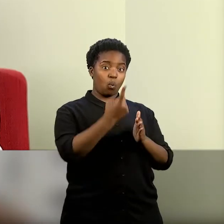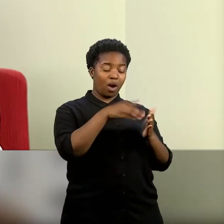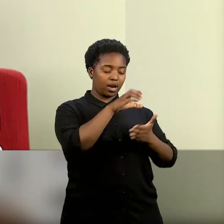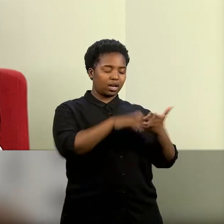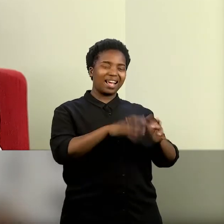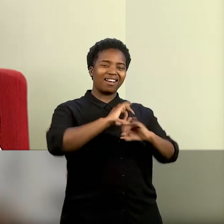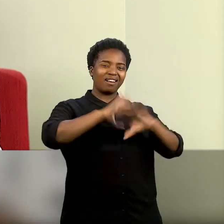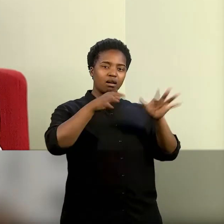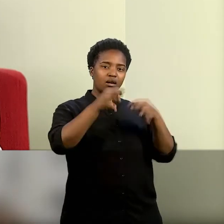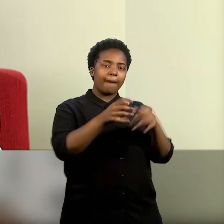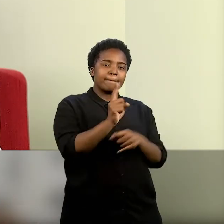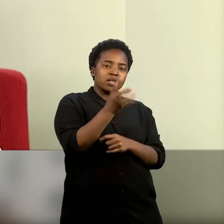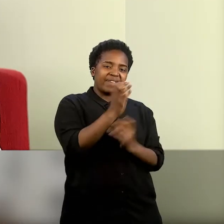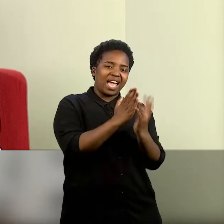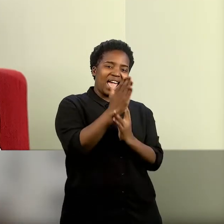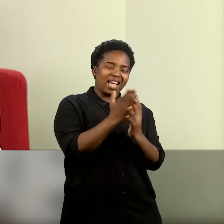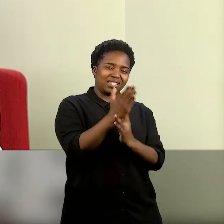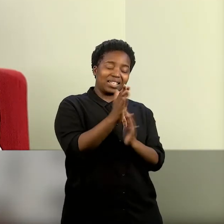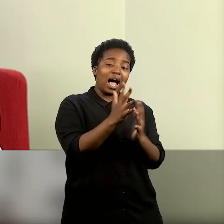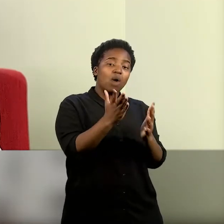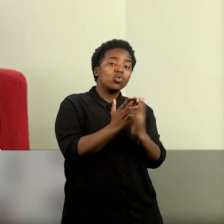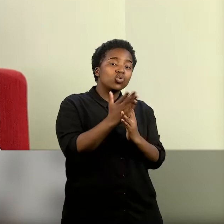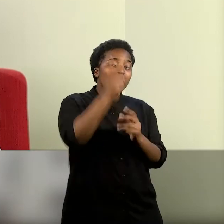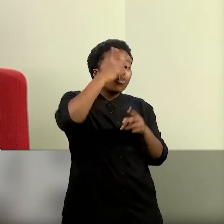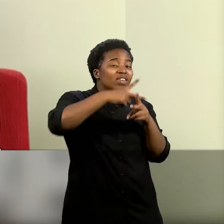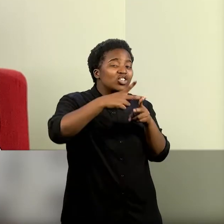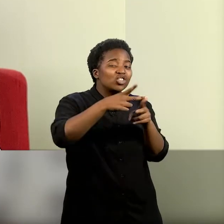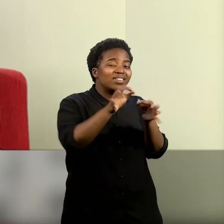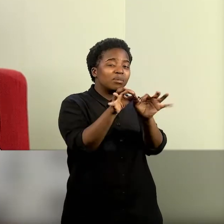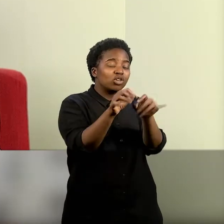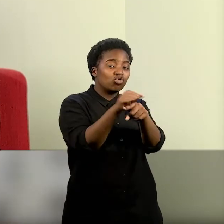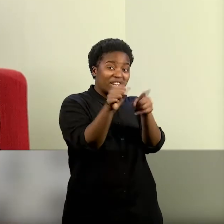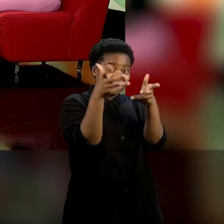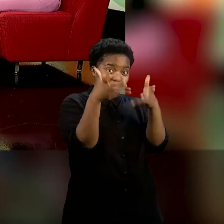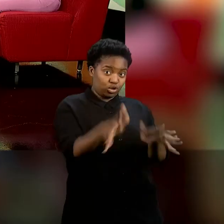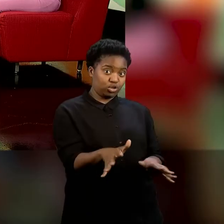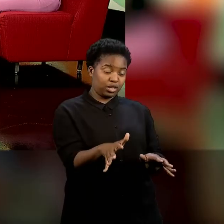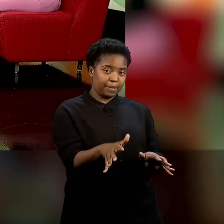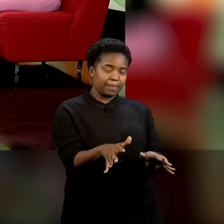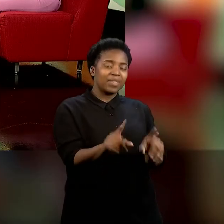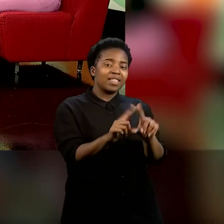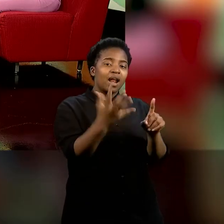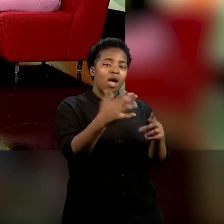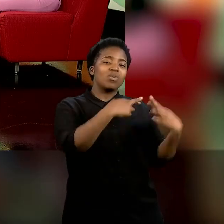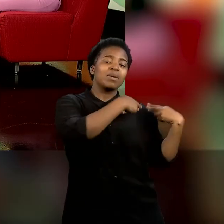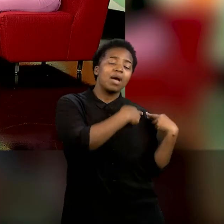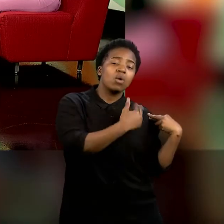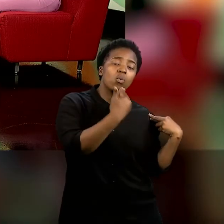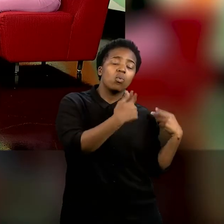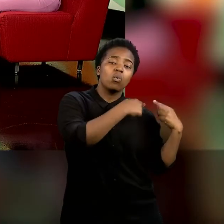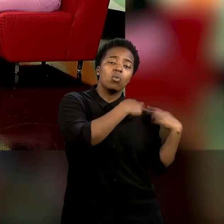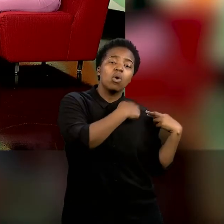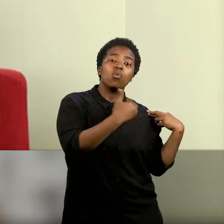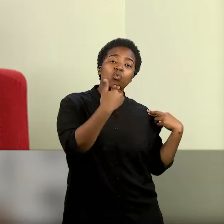of the articles, it clearly says that there needs to be access through a professionally trained sign language interpreter. So the onus then rests upon